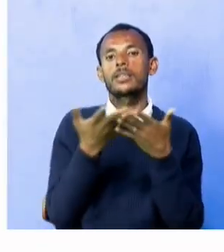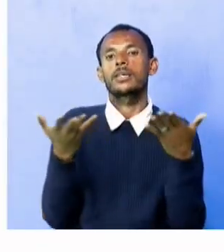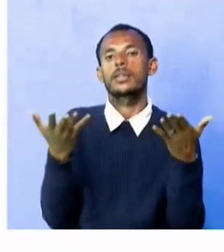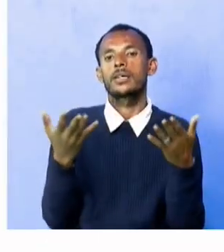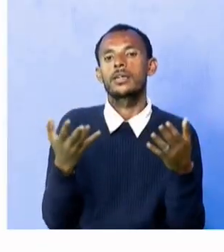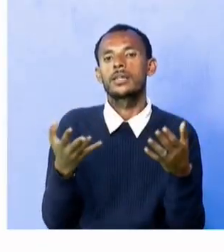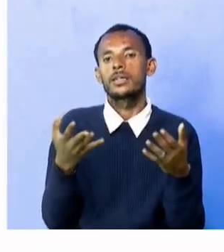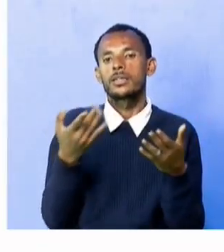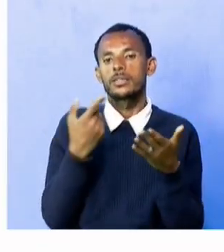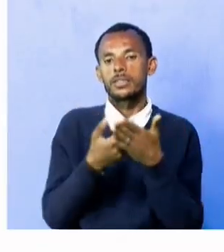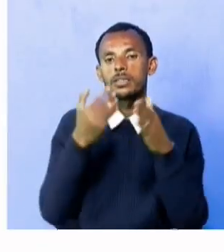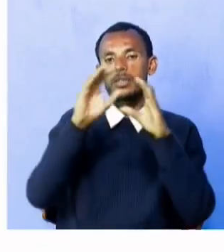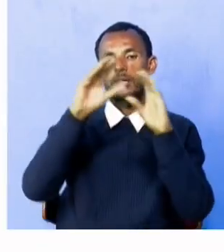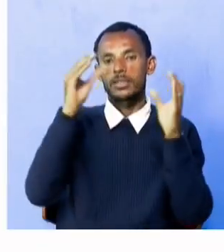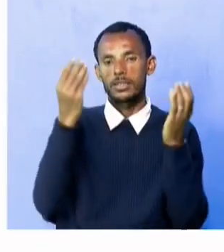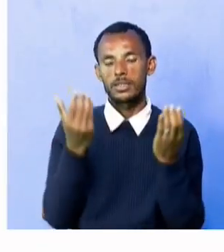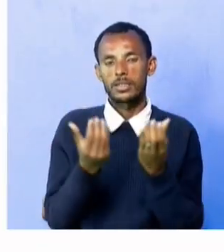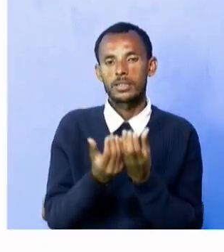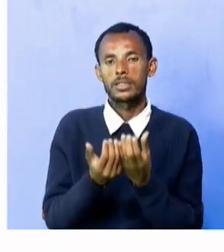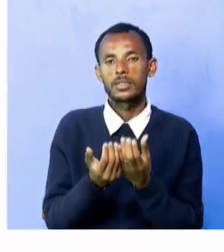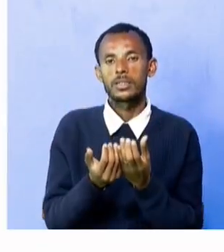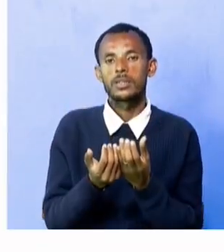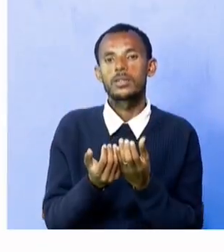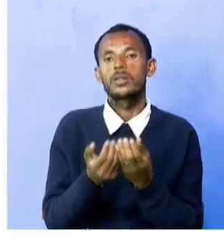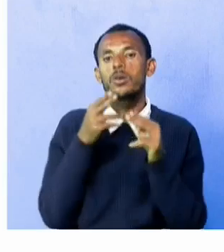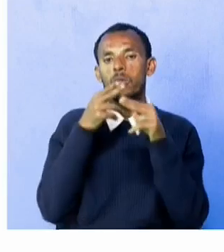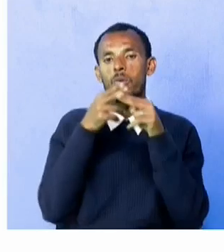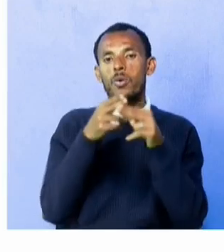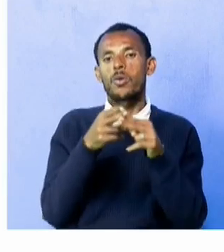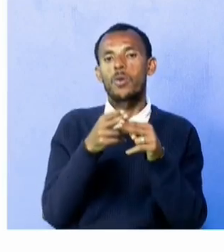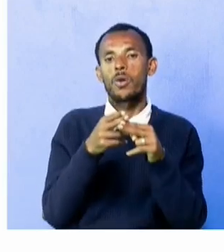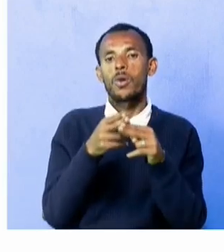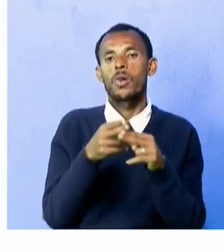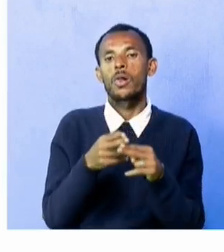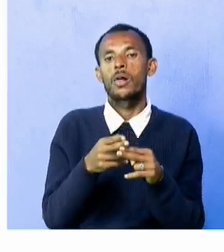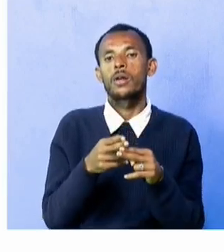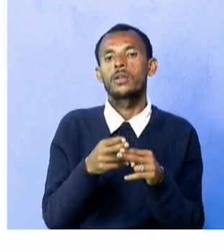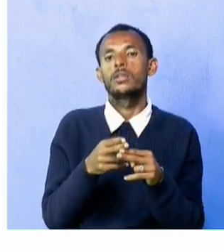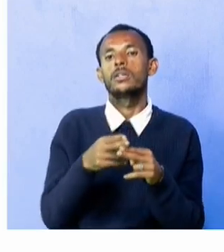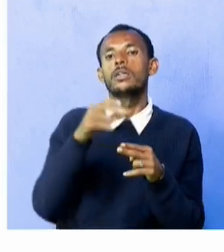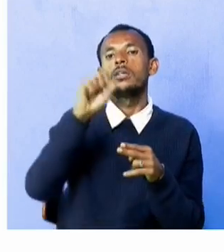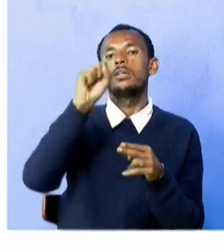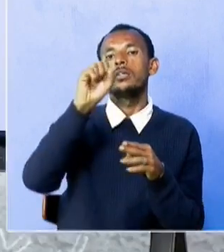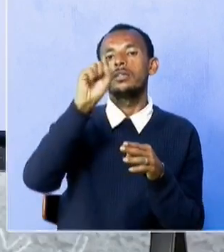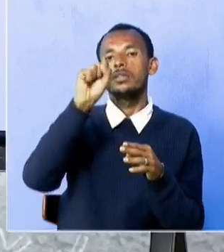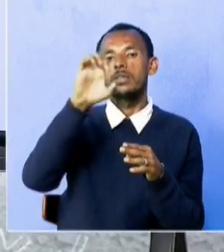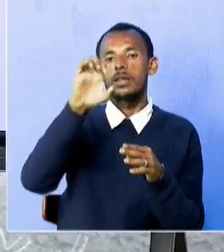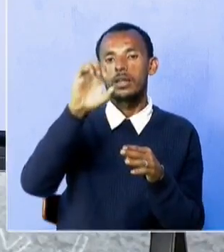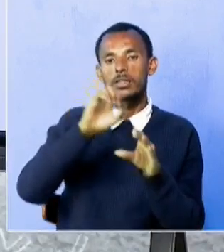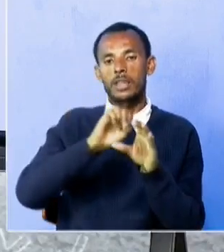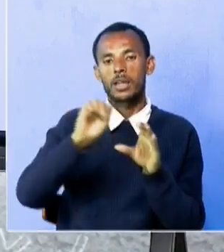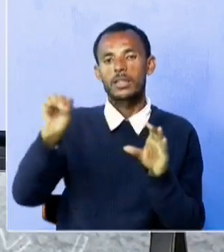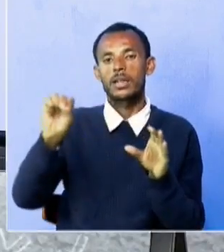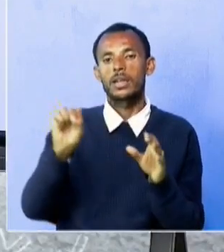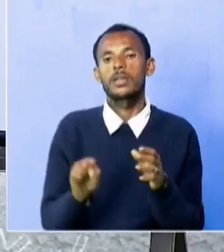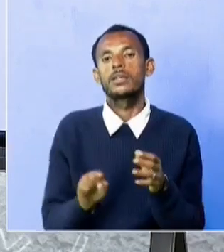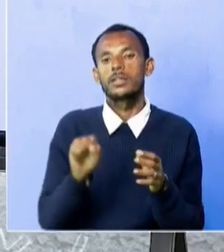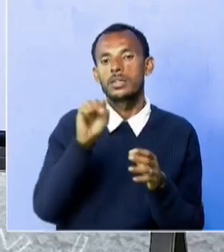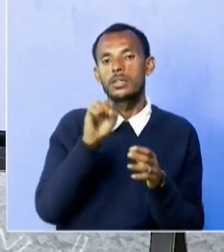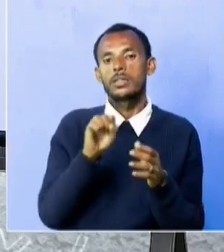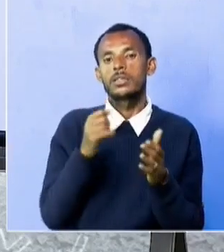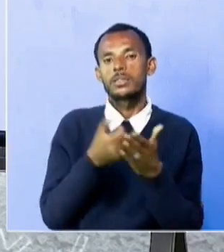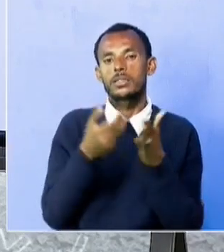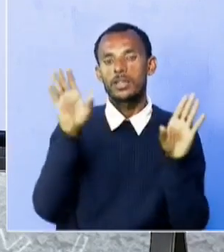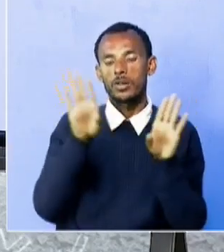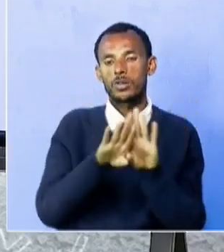okay, this region is also a sector, because this region is